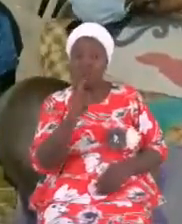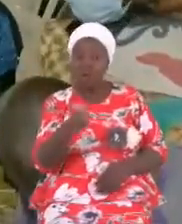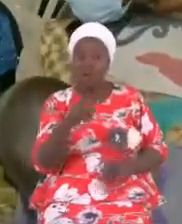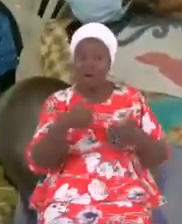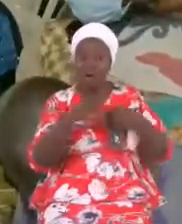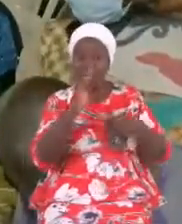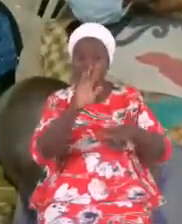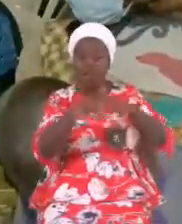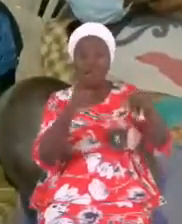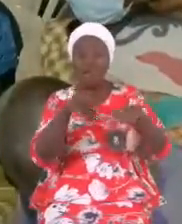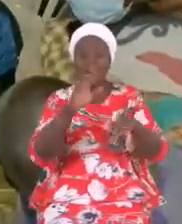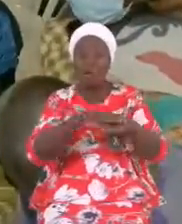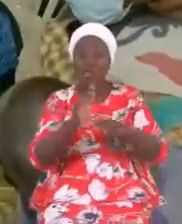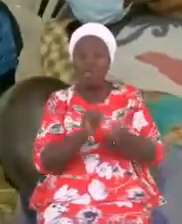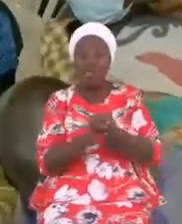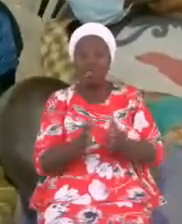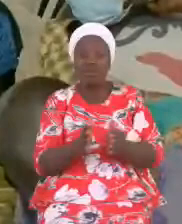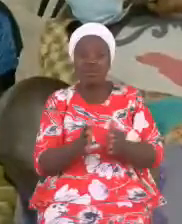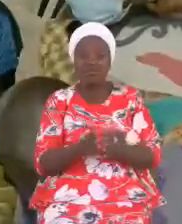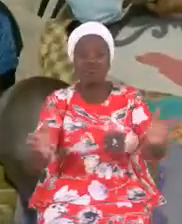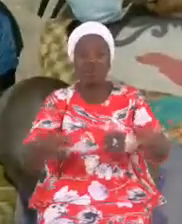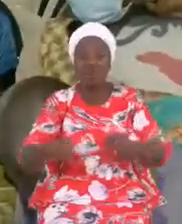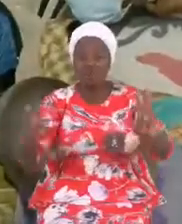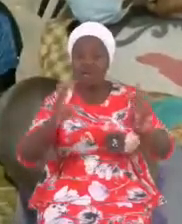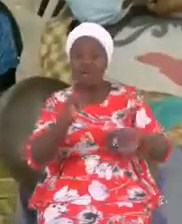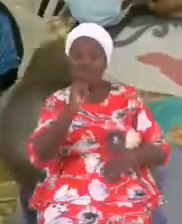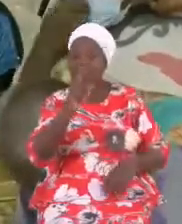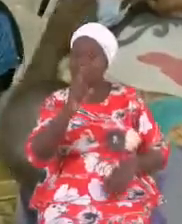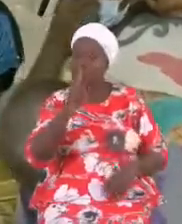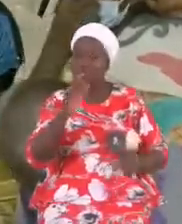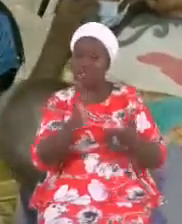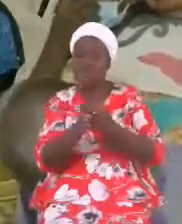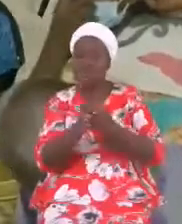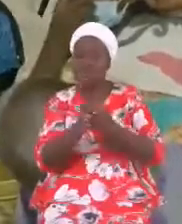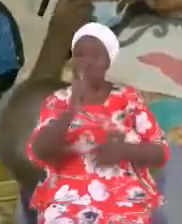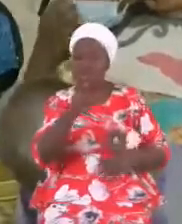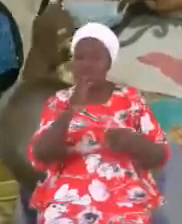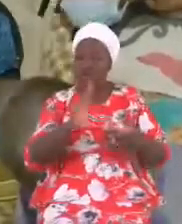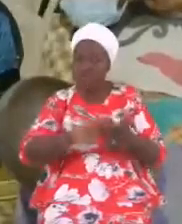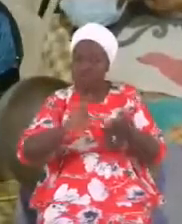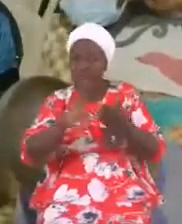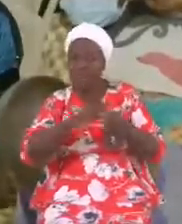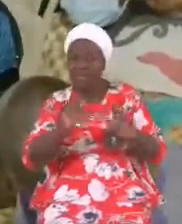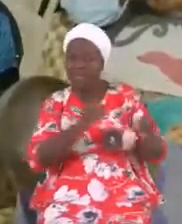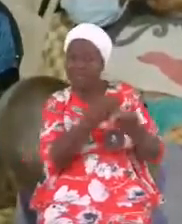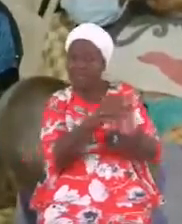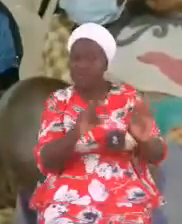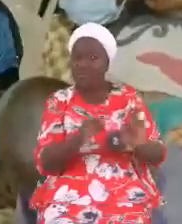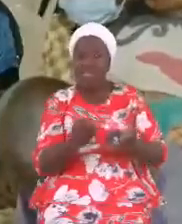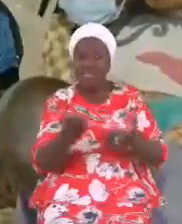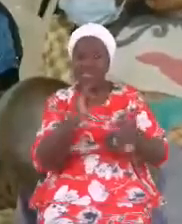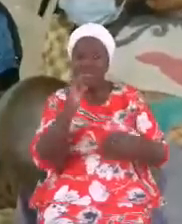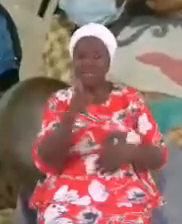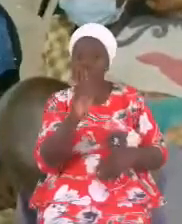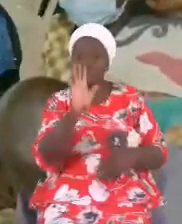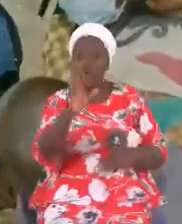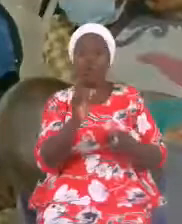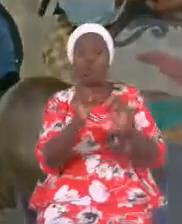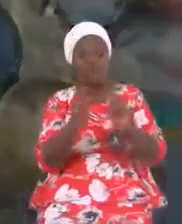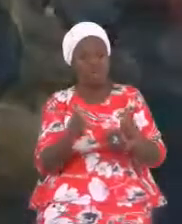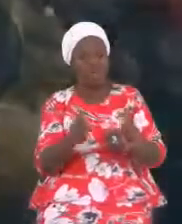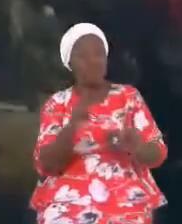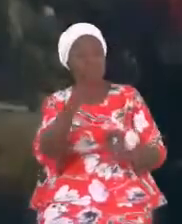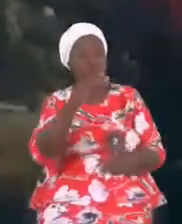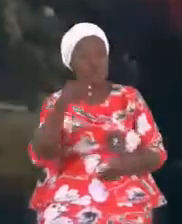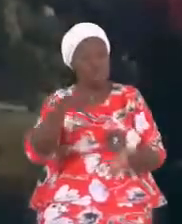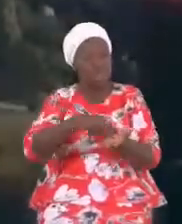on the broad way and you're not sure that you are really forgiven and set free, here is your chance. You stand up now